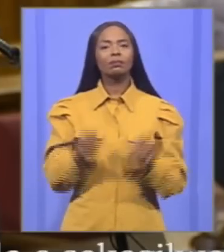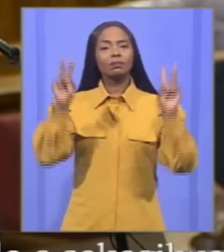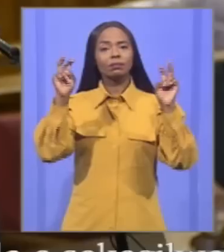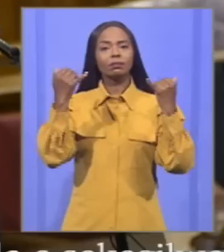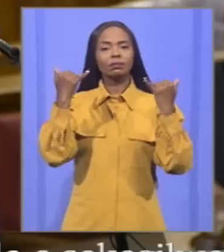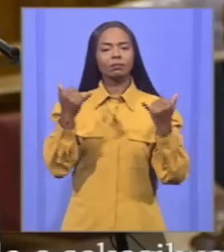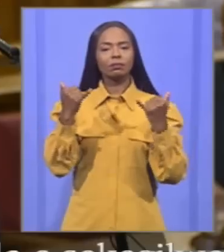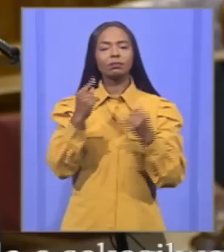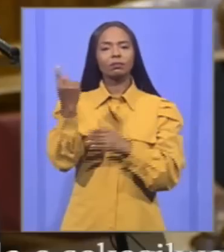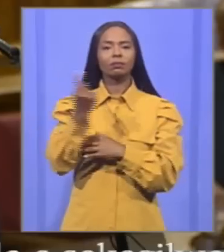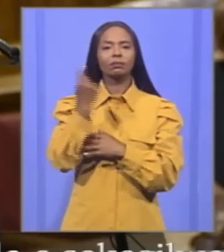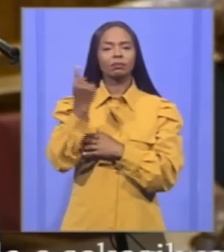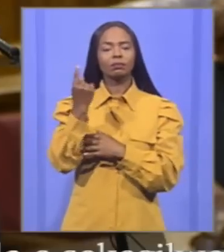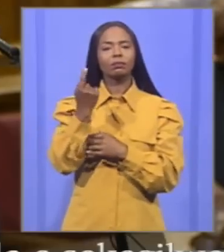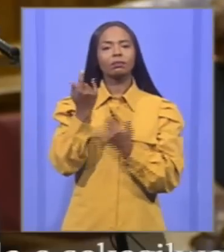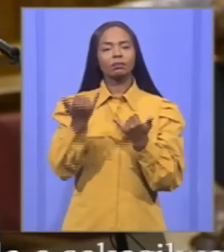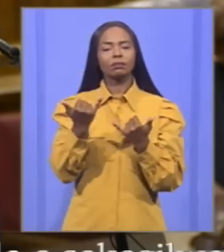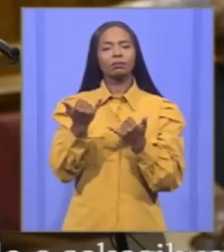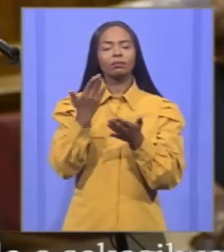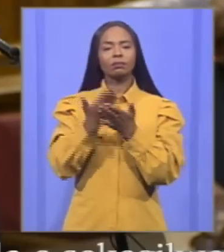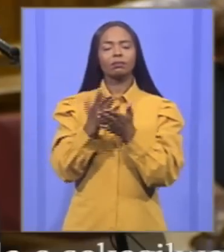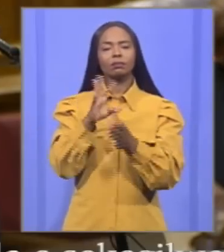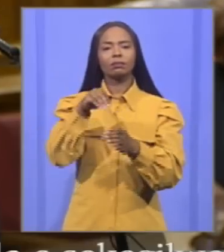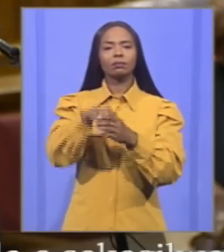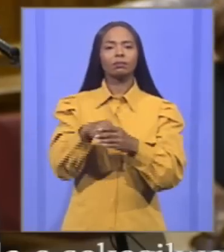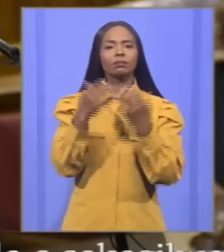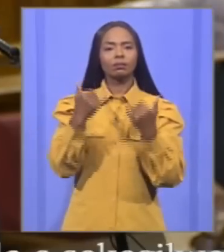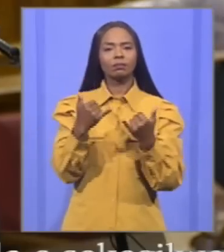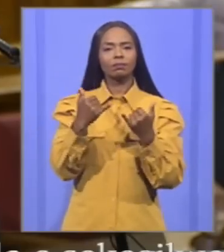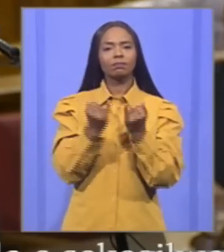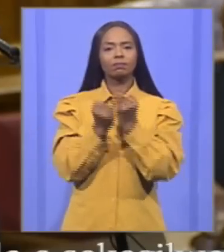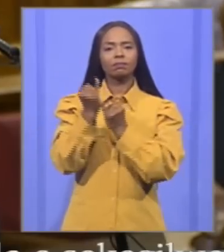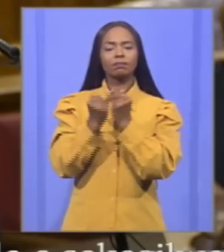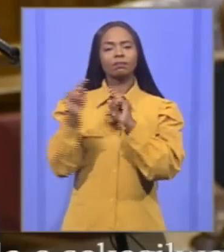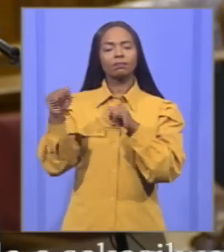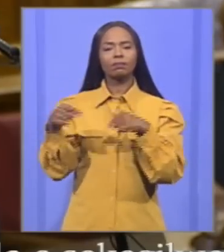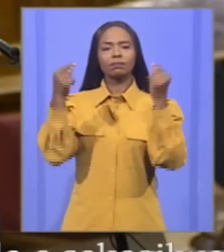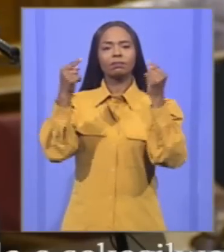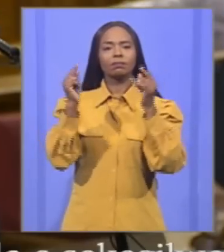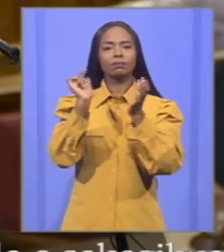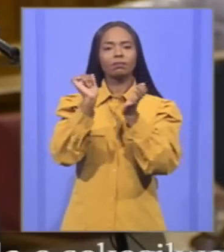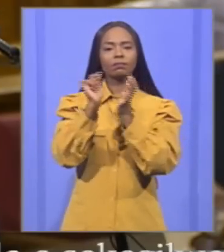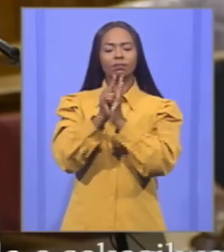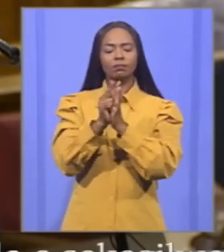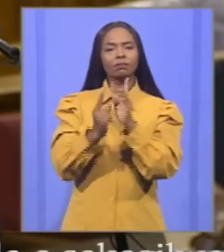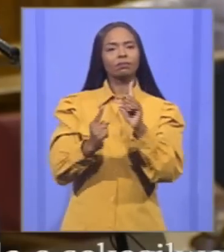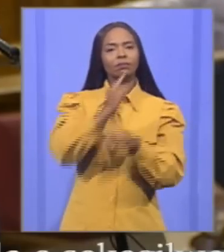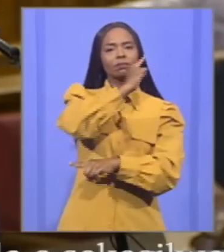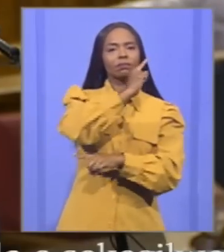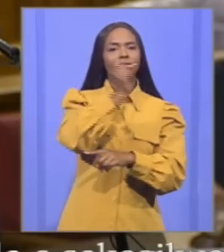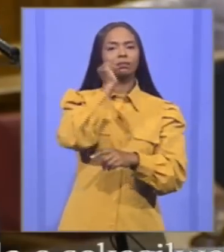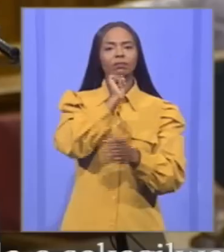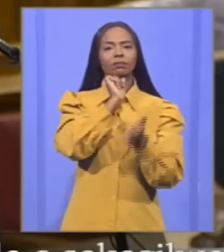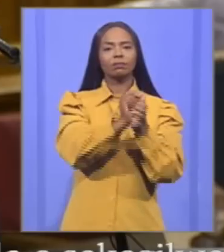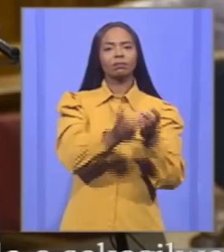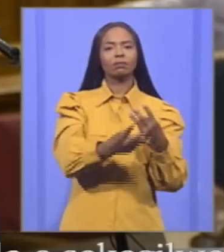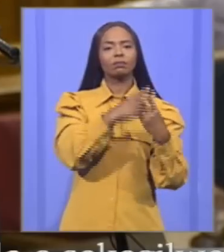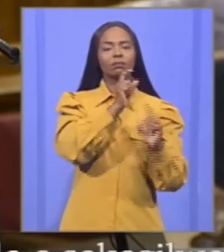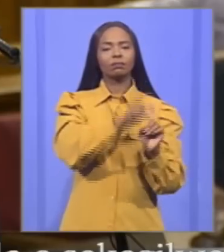the only route of relief a party can invoke to contest the lawfulness of the arrest in a latter delictual